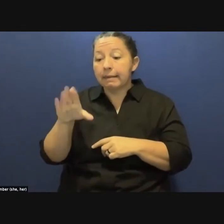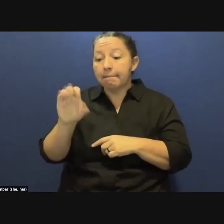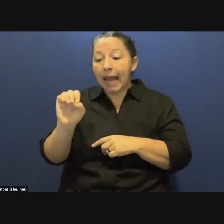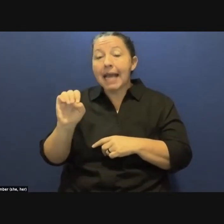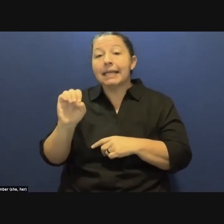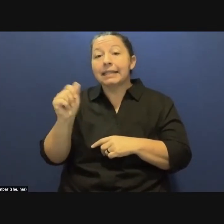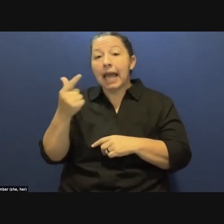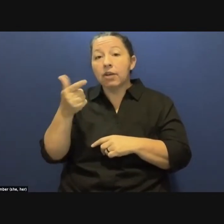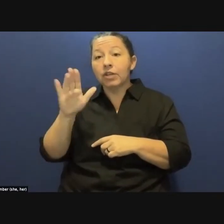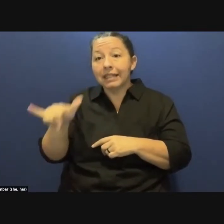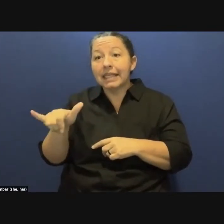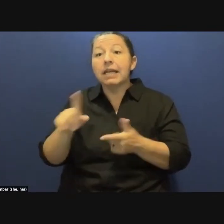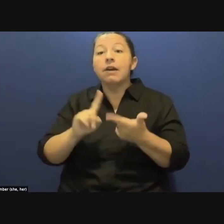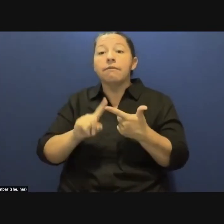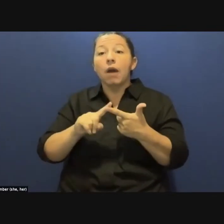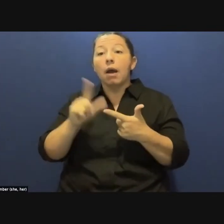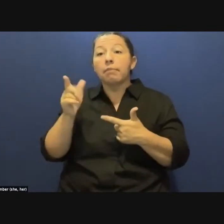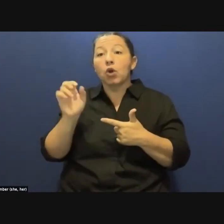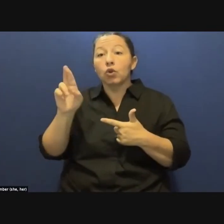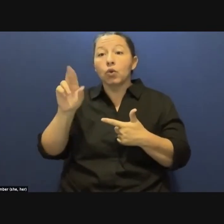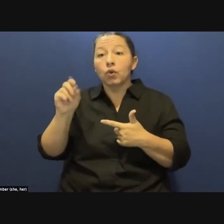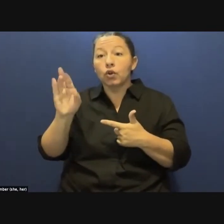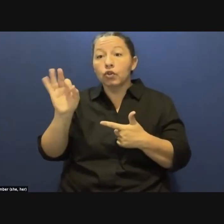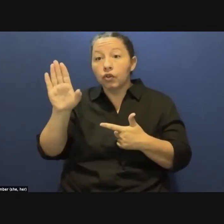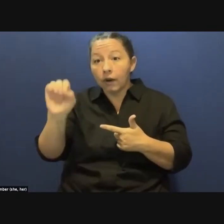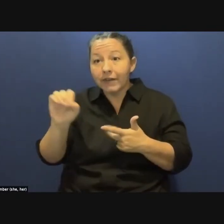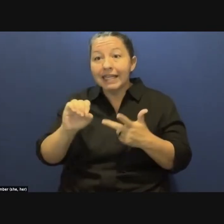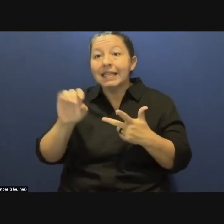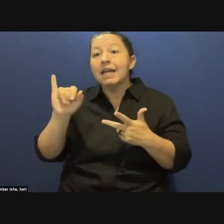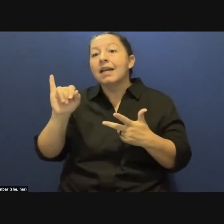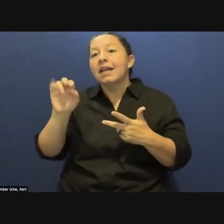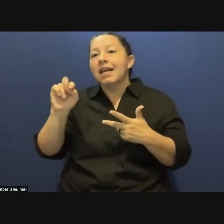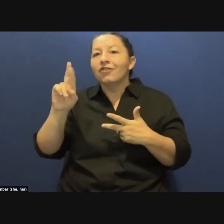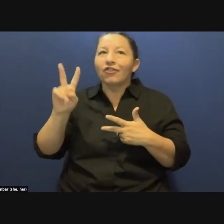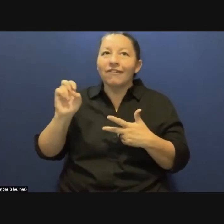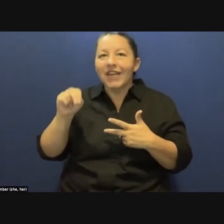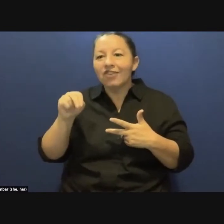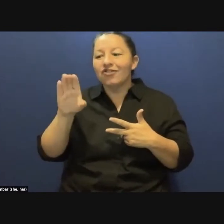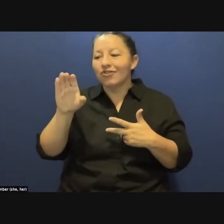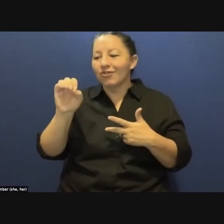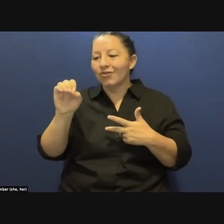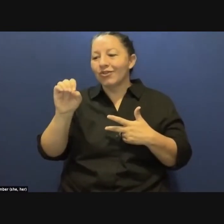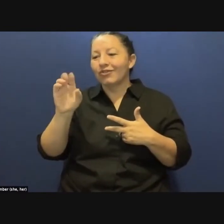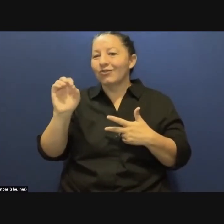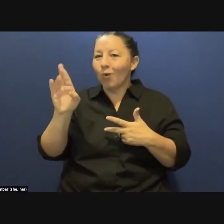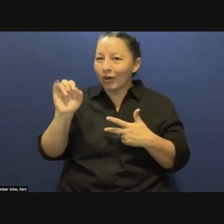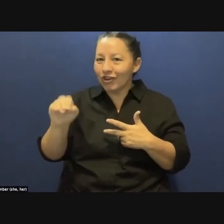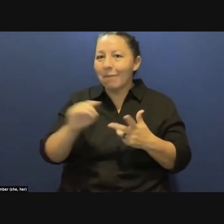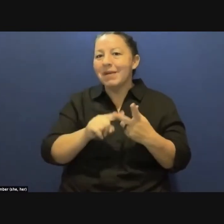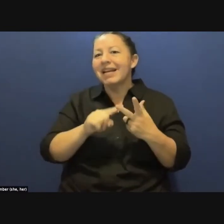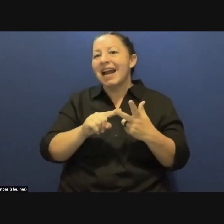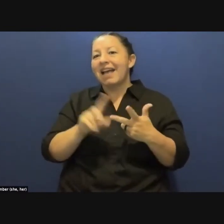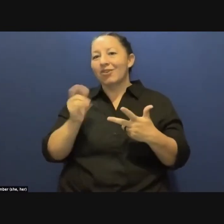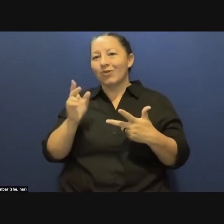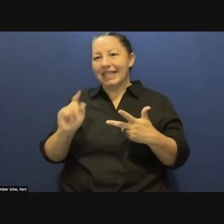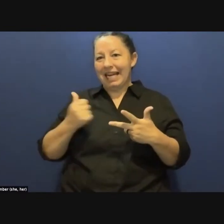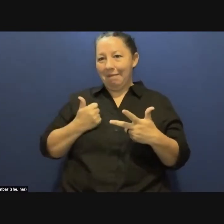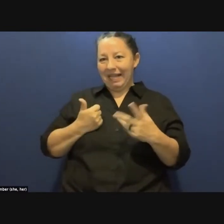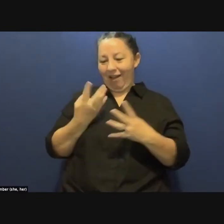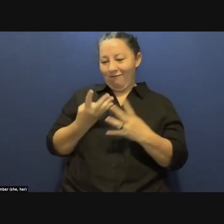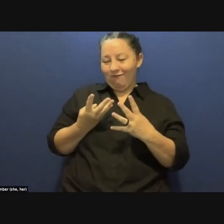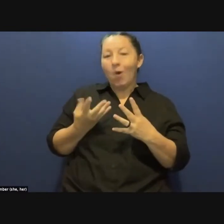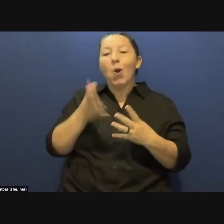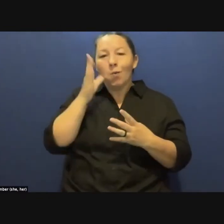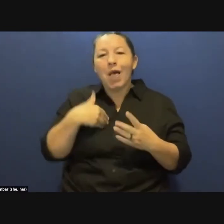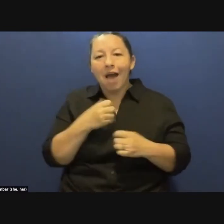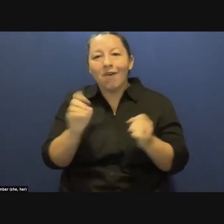Innovation Consortium, and from SSERVI. Christina and I will also have office hours. So I hope